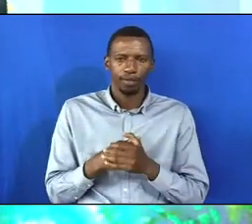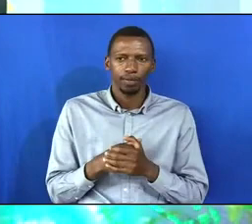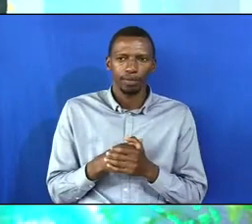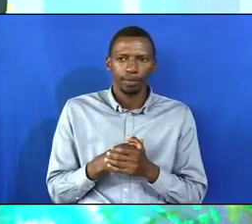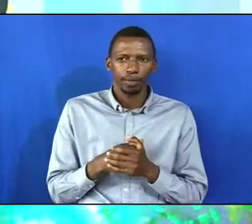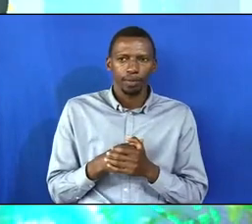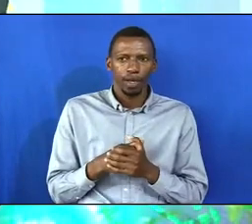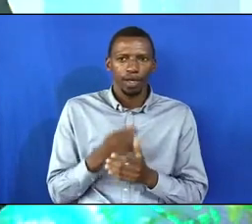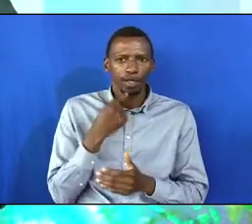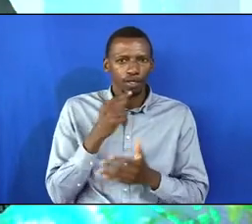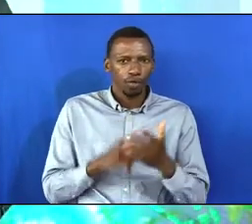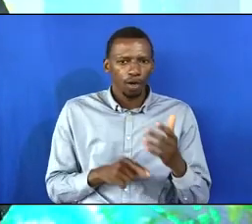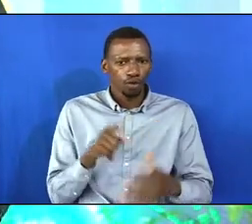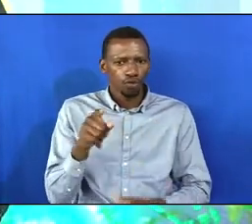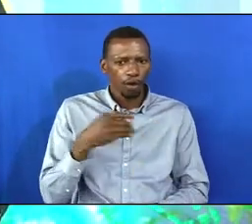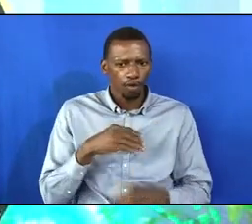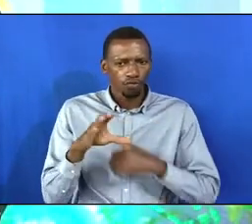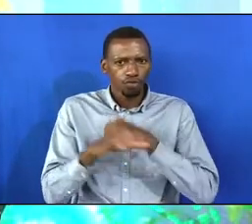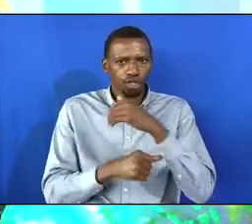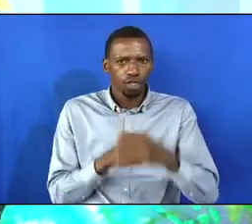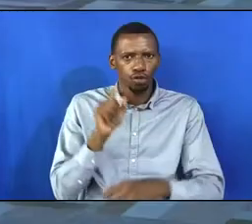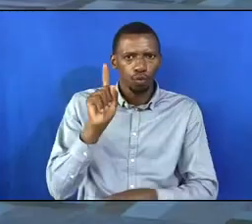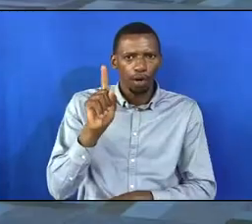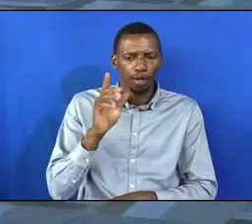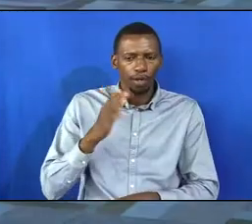What has it that we hear you have taken one of us?